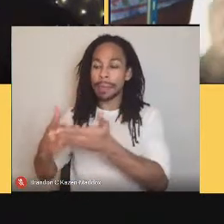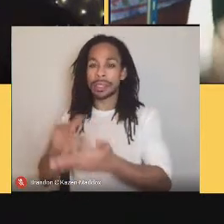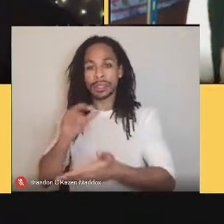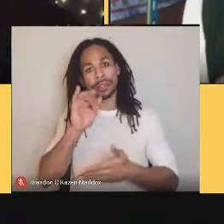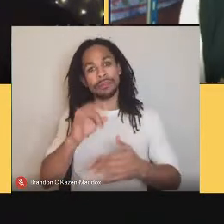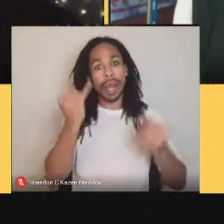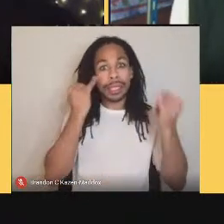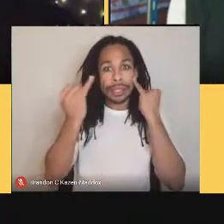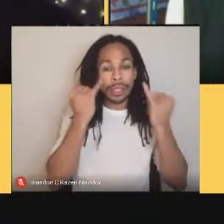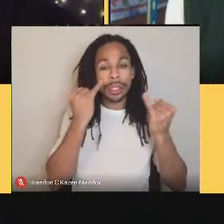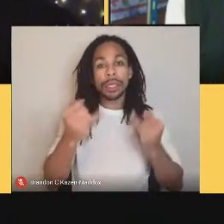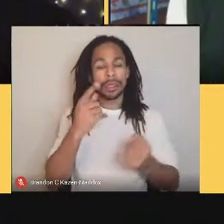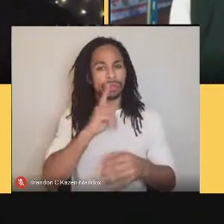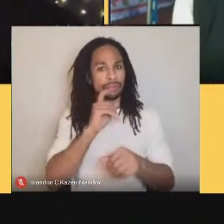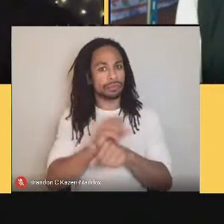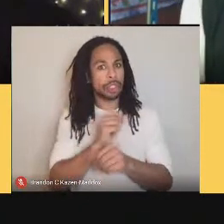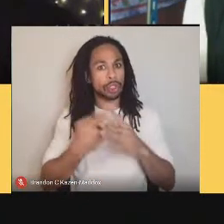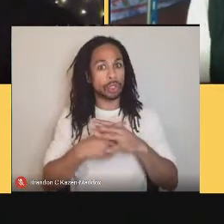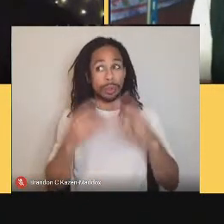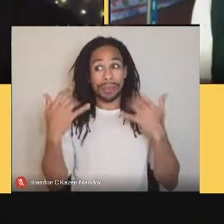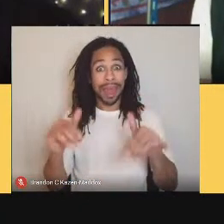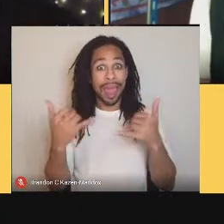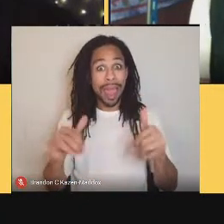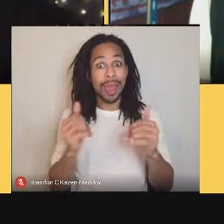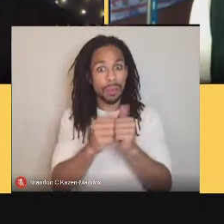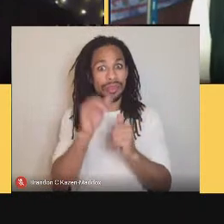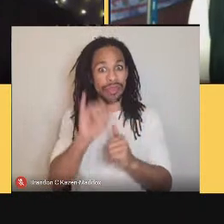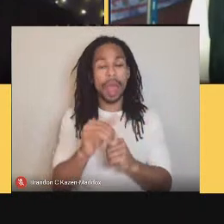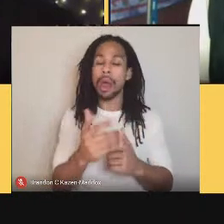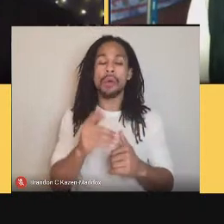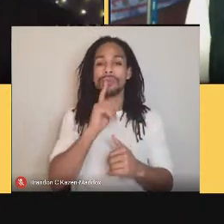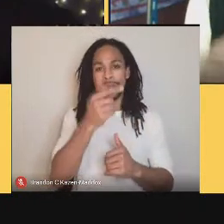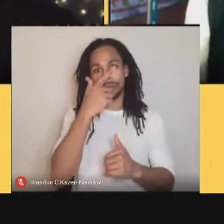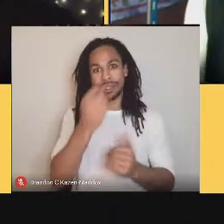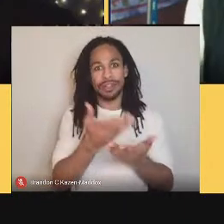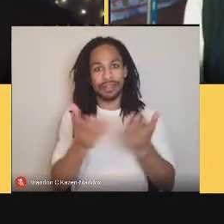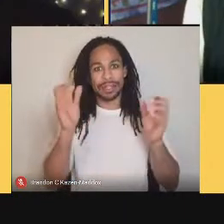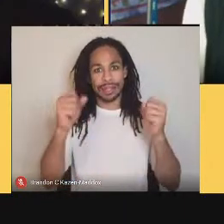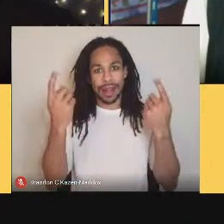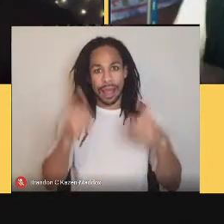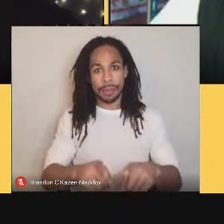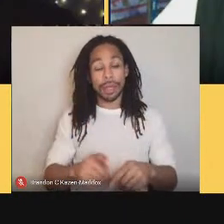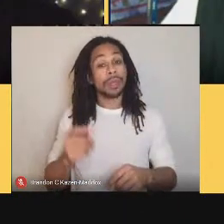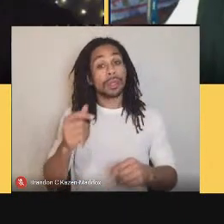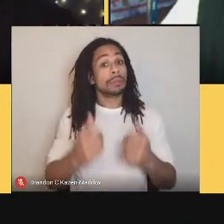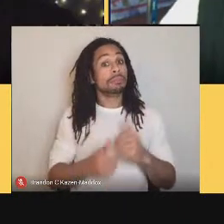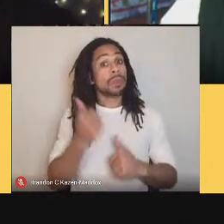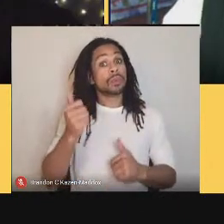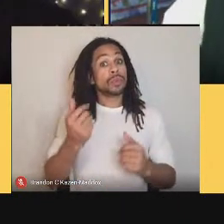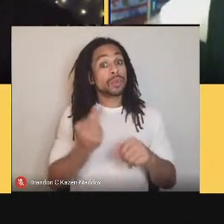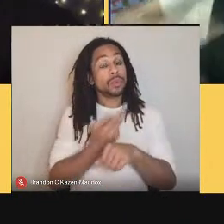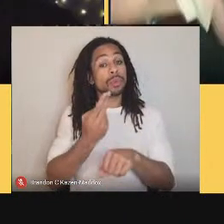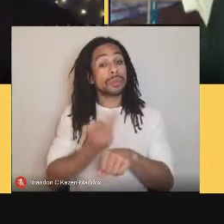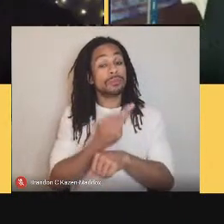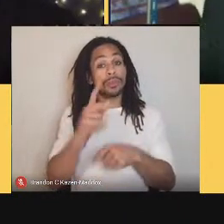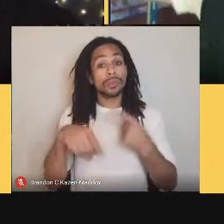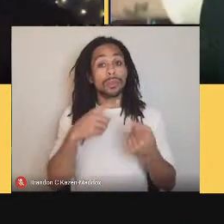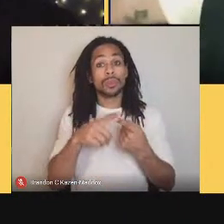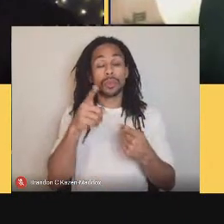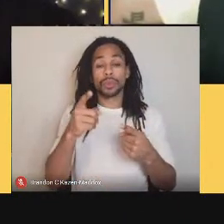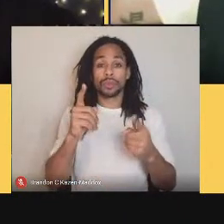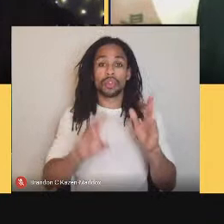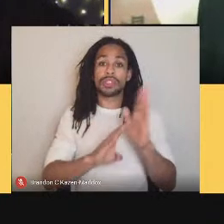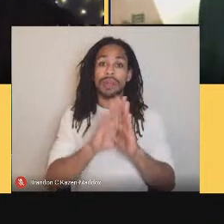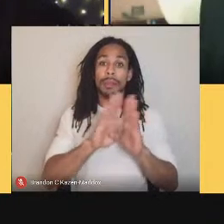you really start playing with them, some really interesting stuff can happen. I find them most useful when you're developing a suite, which is just kind of this